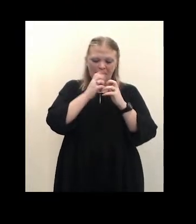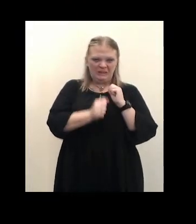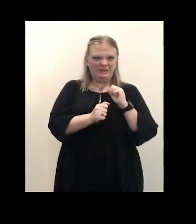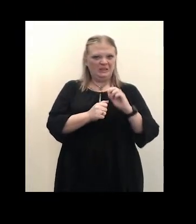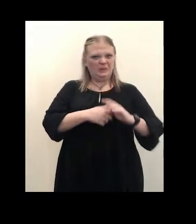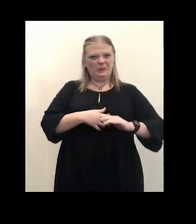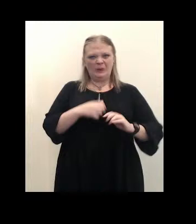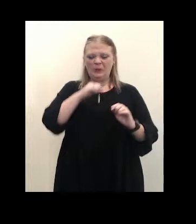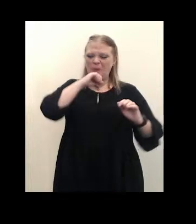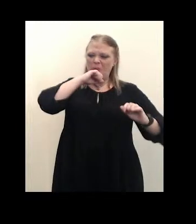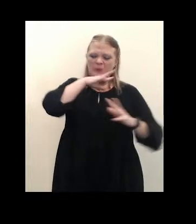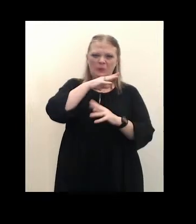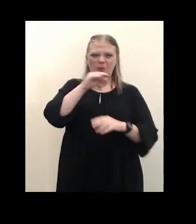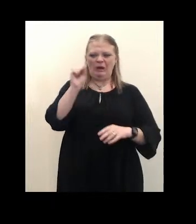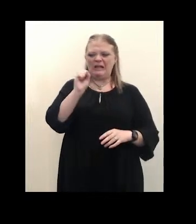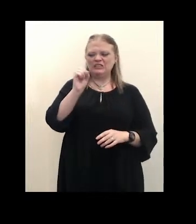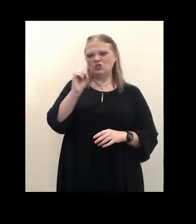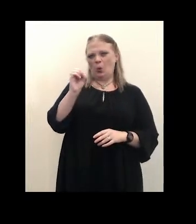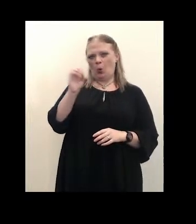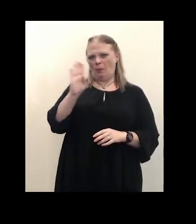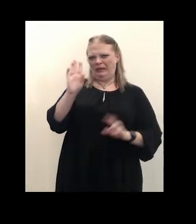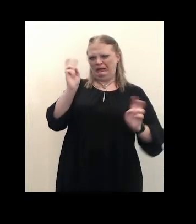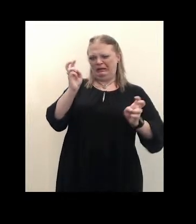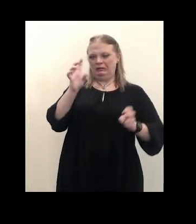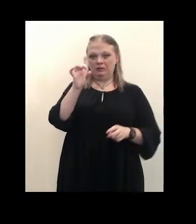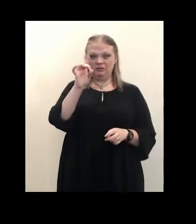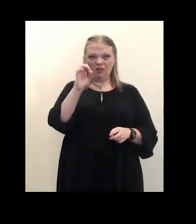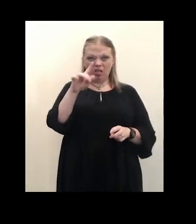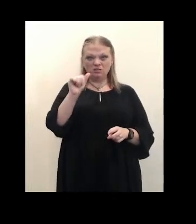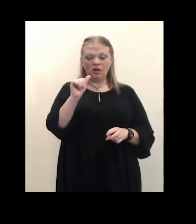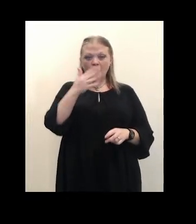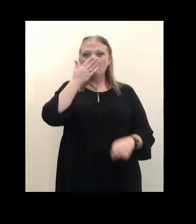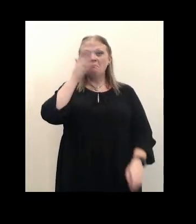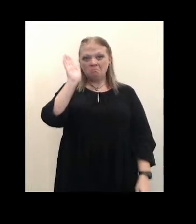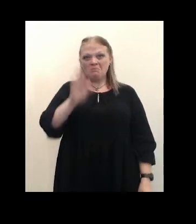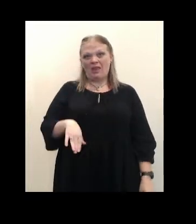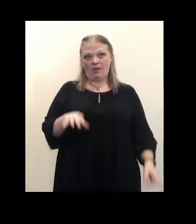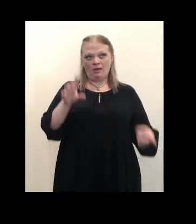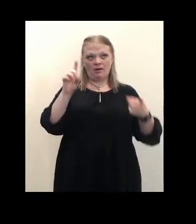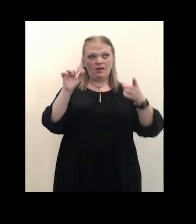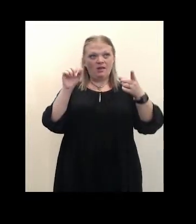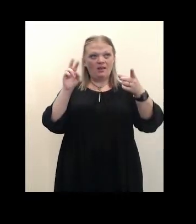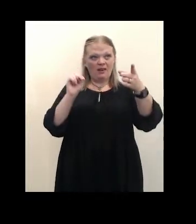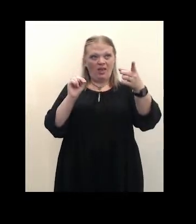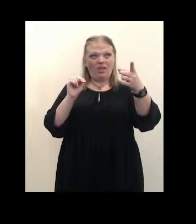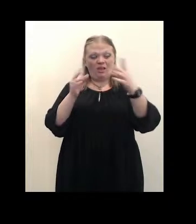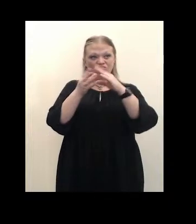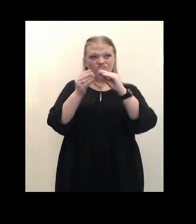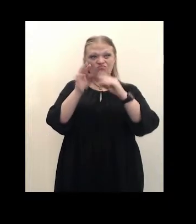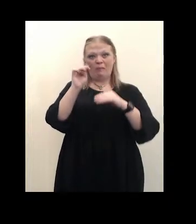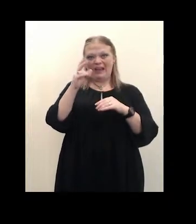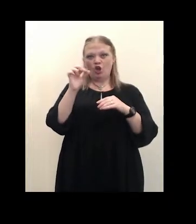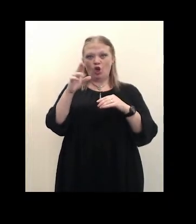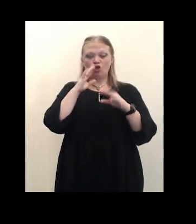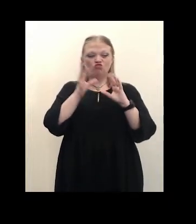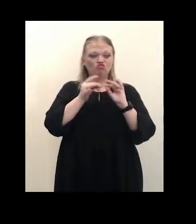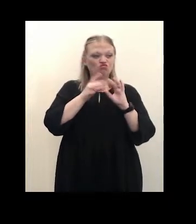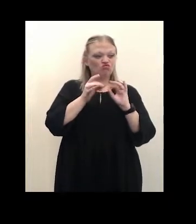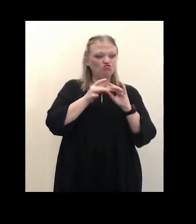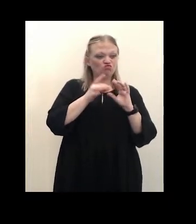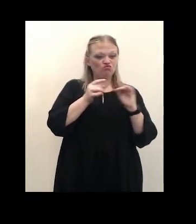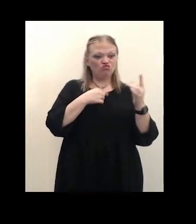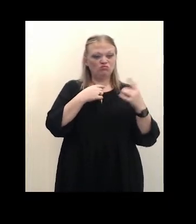Delta variant is really bad. Dan Meyer was telling me a story of someone who caught it and basically less than a week later was dead.